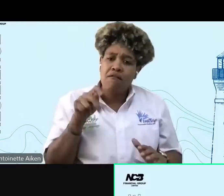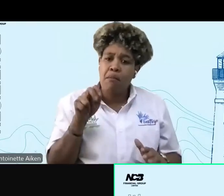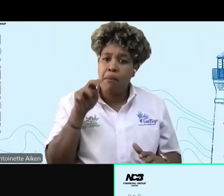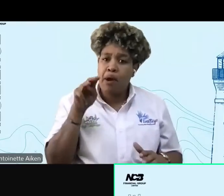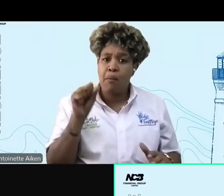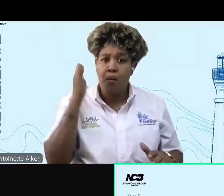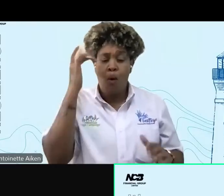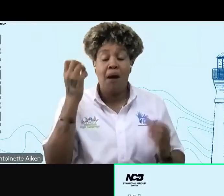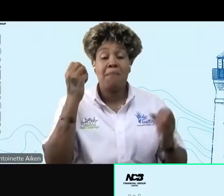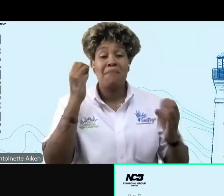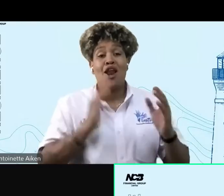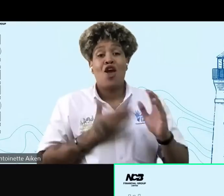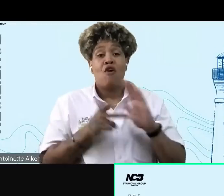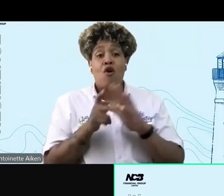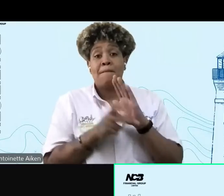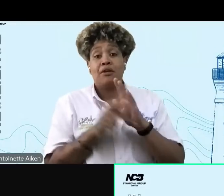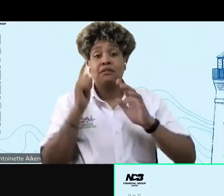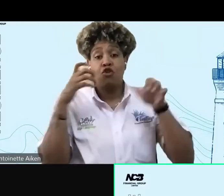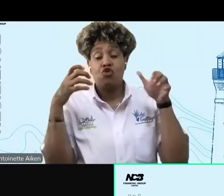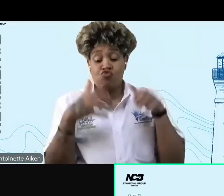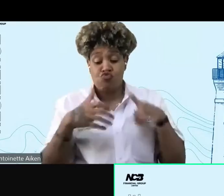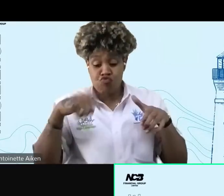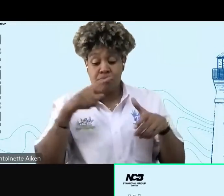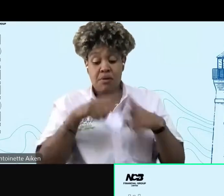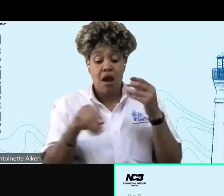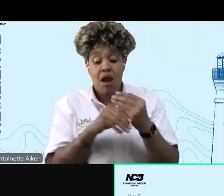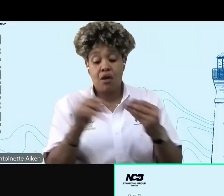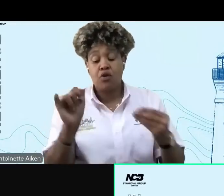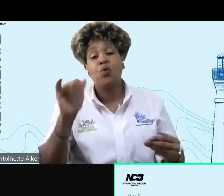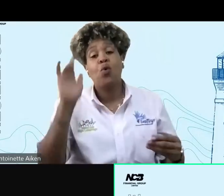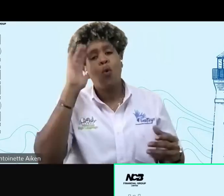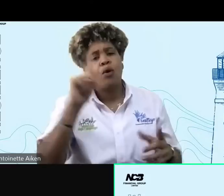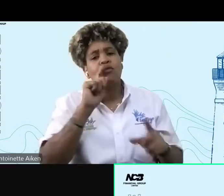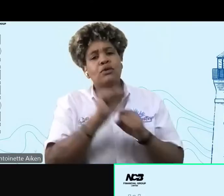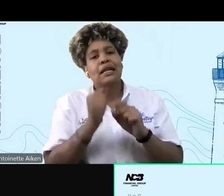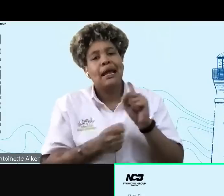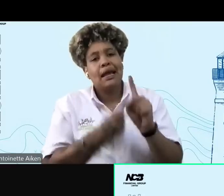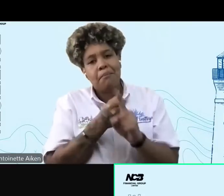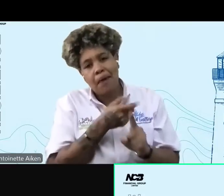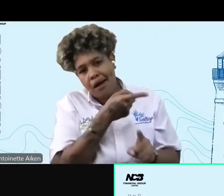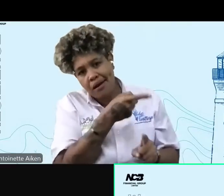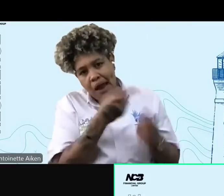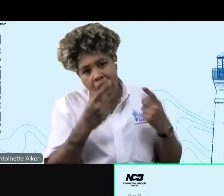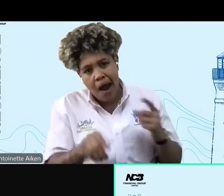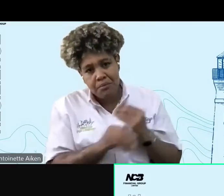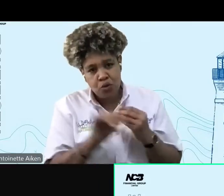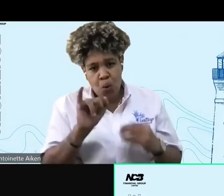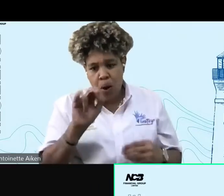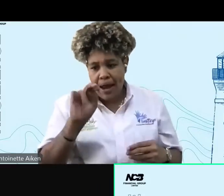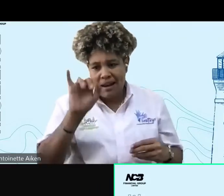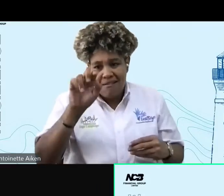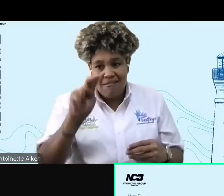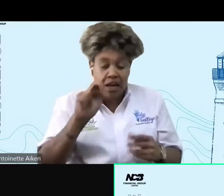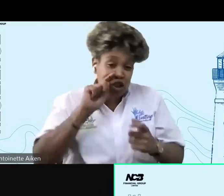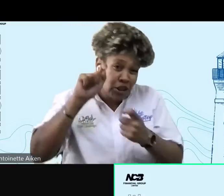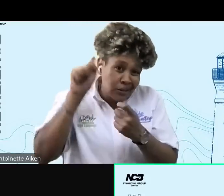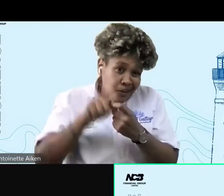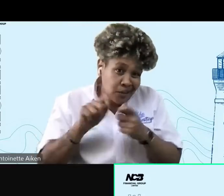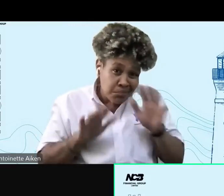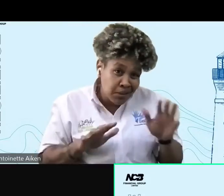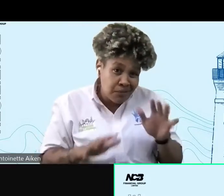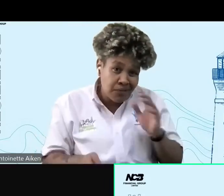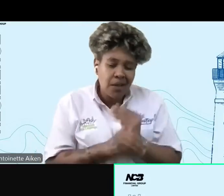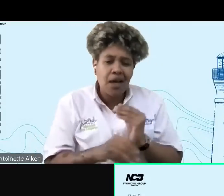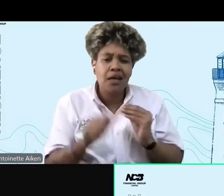many of our policies are for groups and would be impacted that way. So inflation specifically is